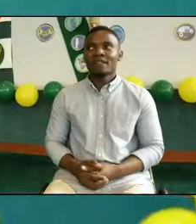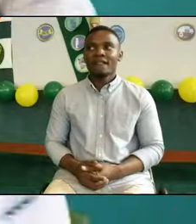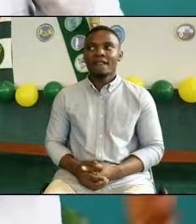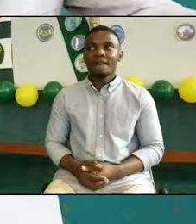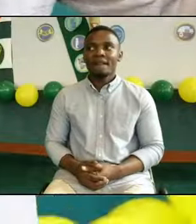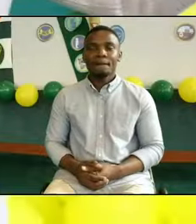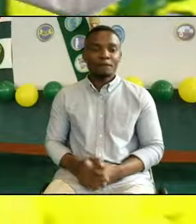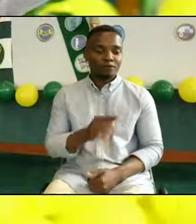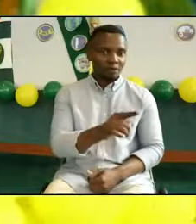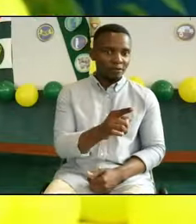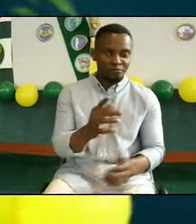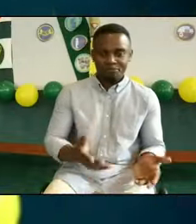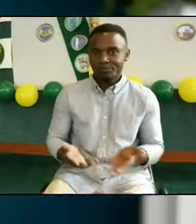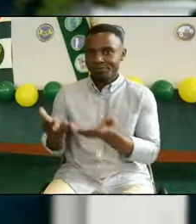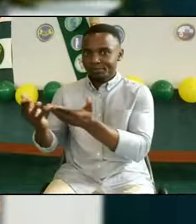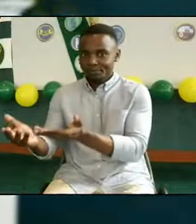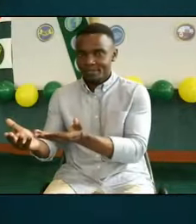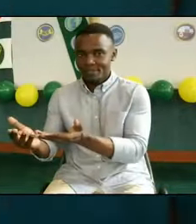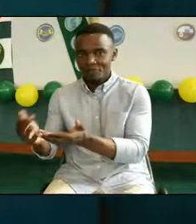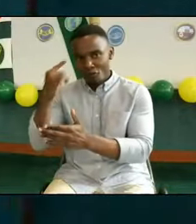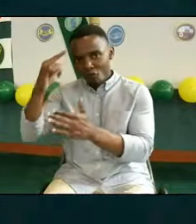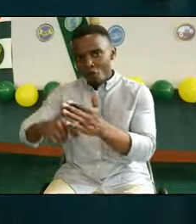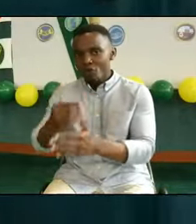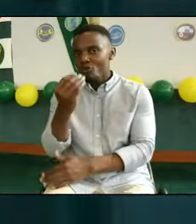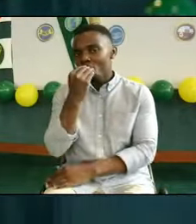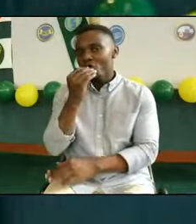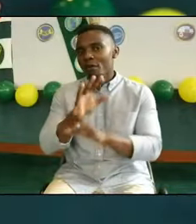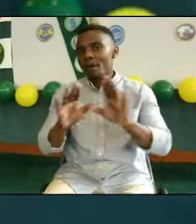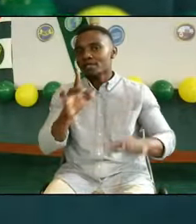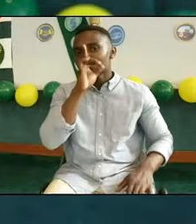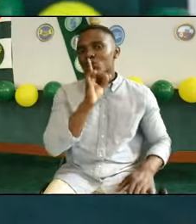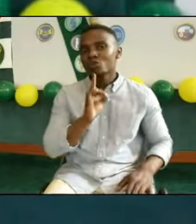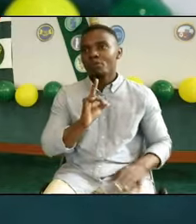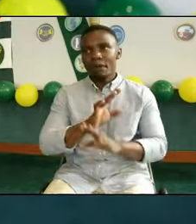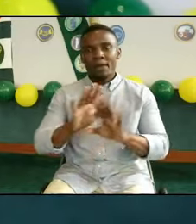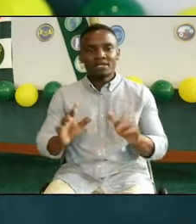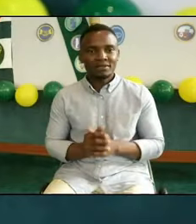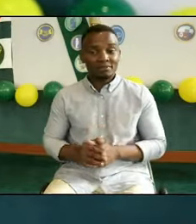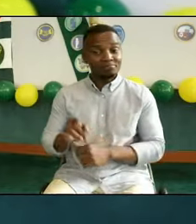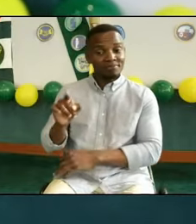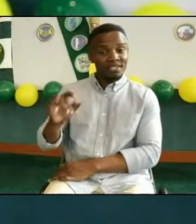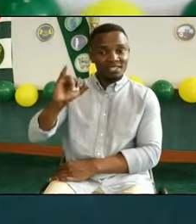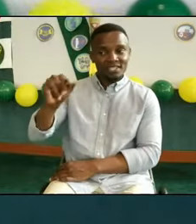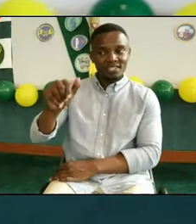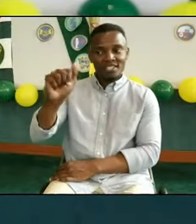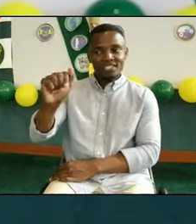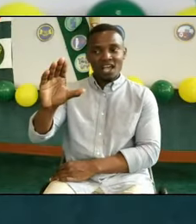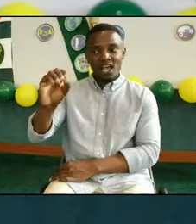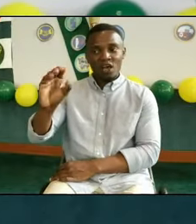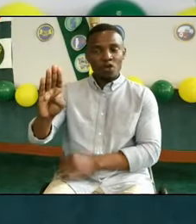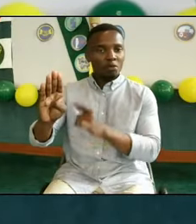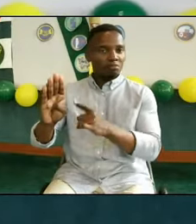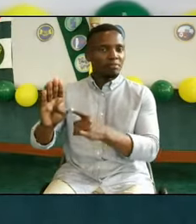So he sold it cheaply for just a stew. And the young man was wise. He said, "I need a